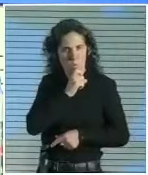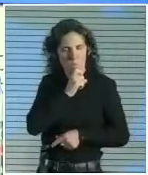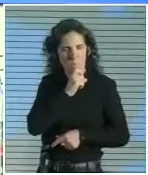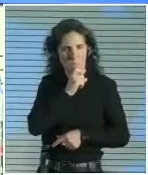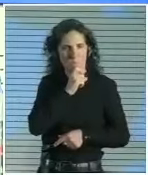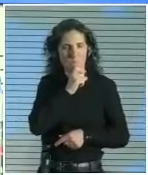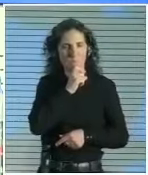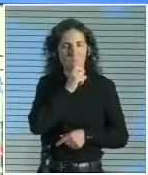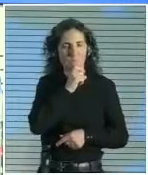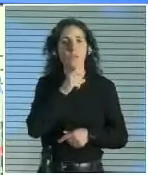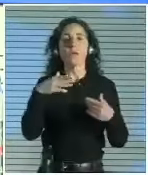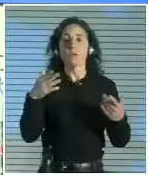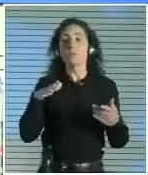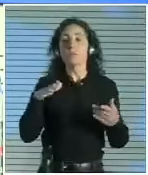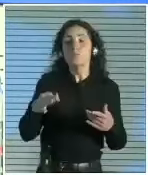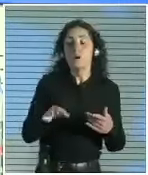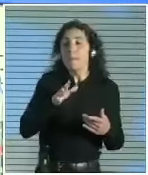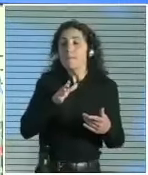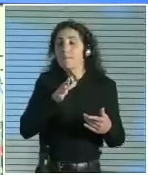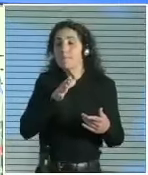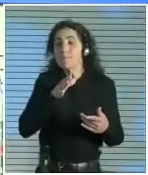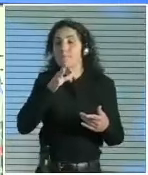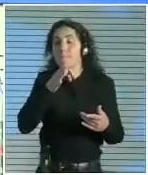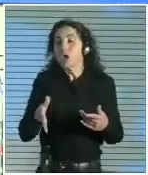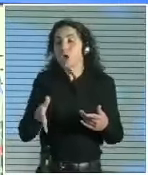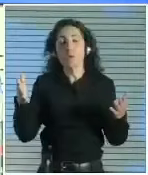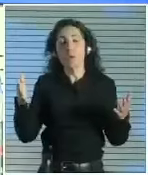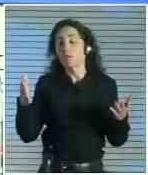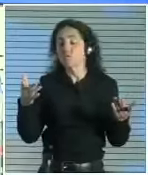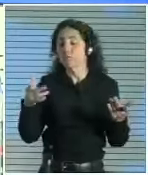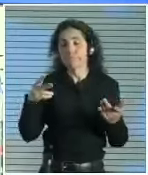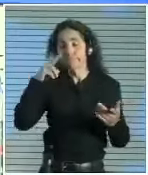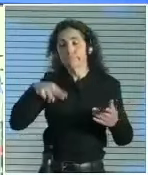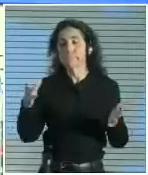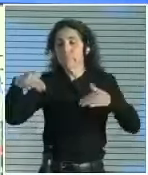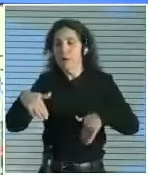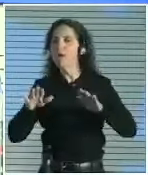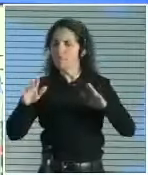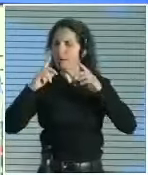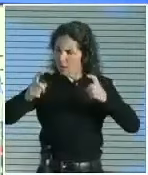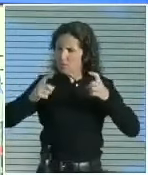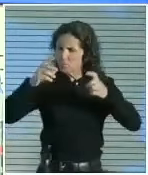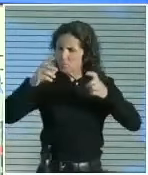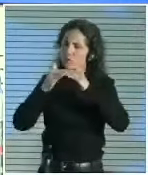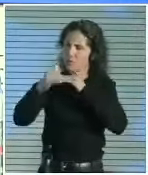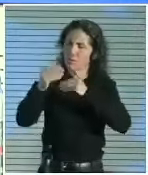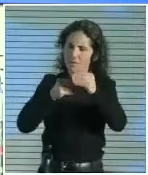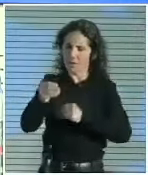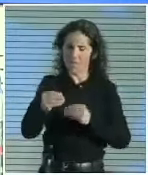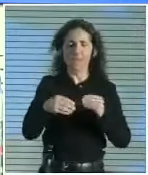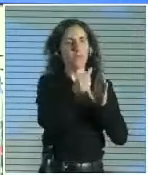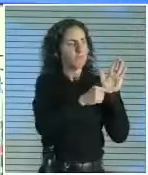platform. I think secondly, it's really important to understand where we are with the program. As Virginia rightly mentioned, it's only 18 months